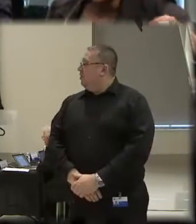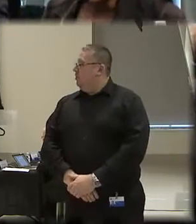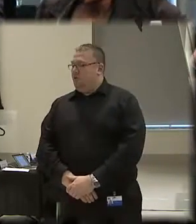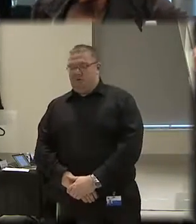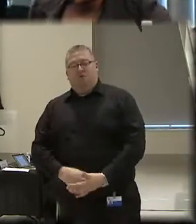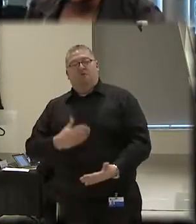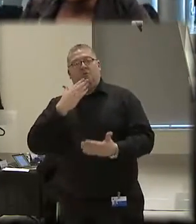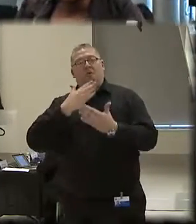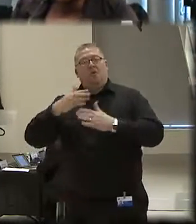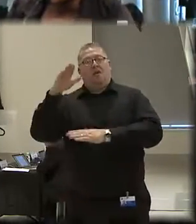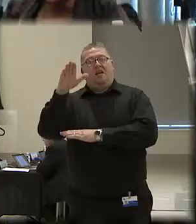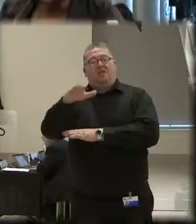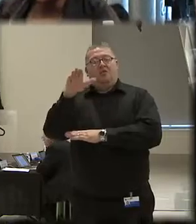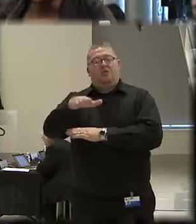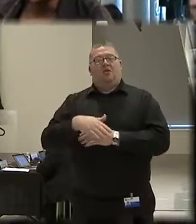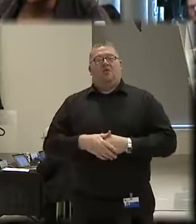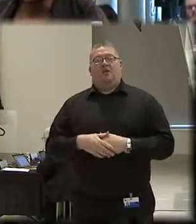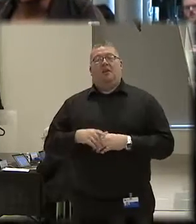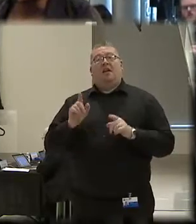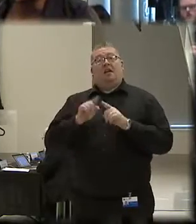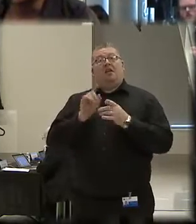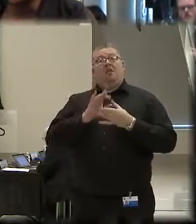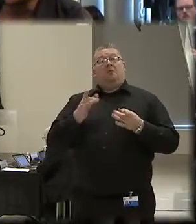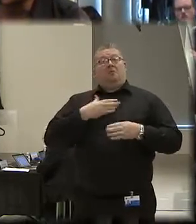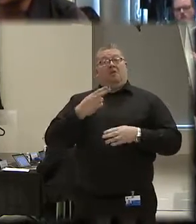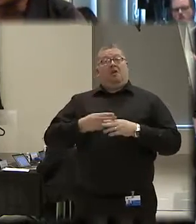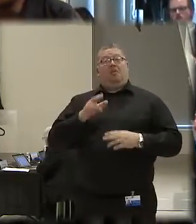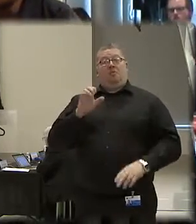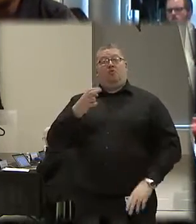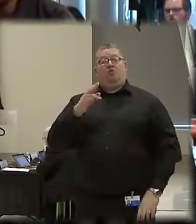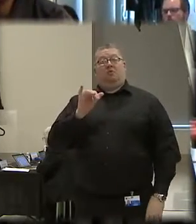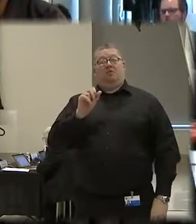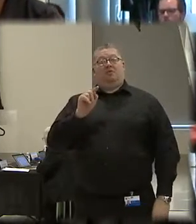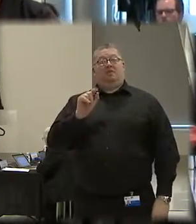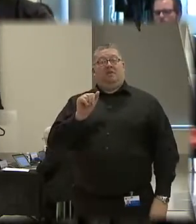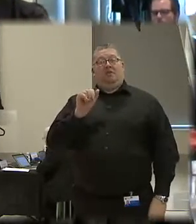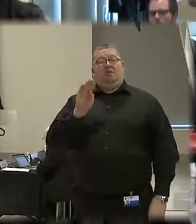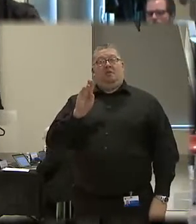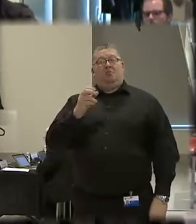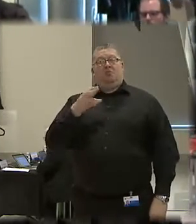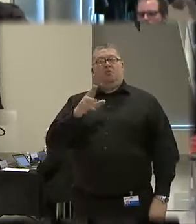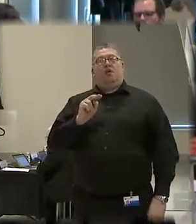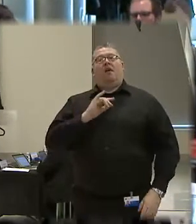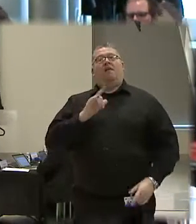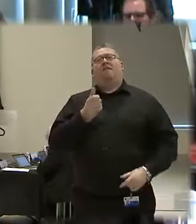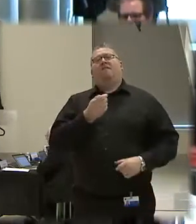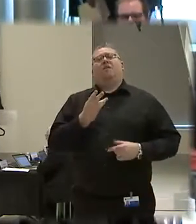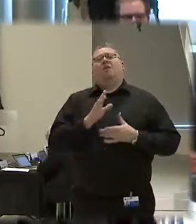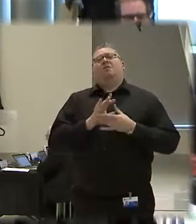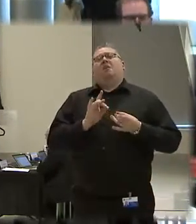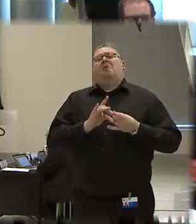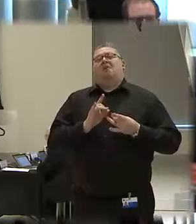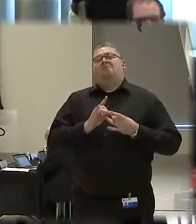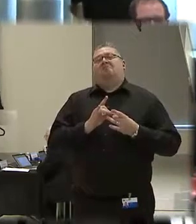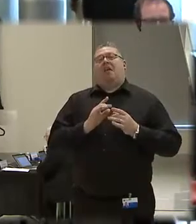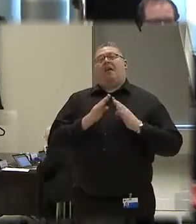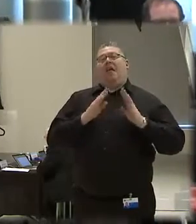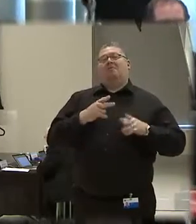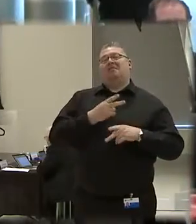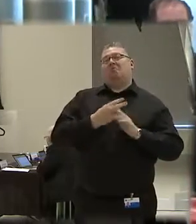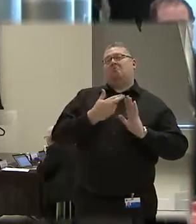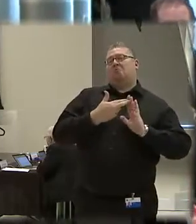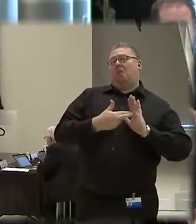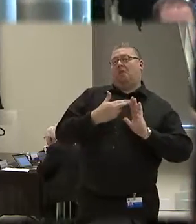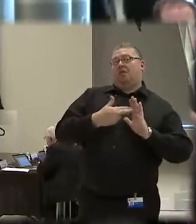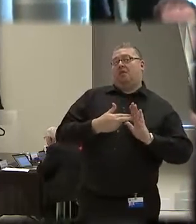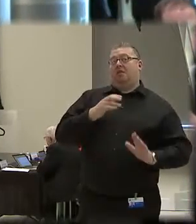Good afternoon. As previously stated, my name is Kristina Brown, and I have just a couple prefaces or housekeeping rules.